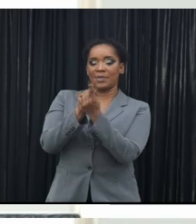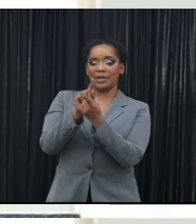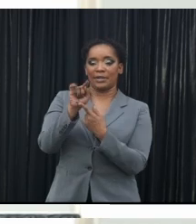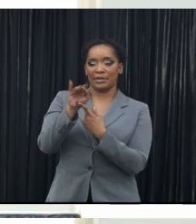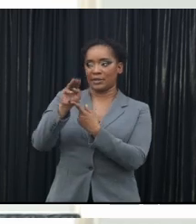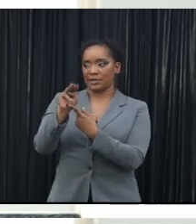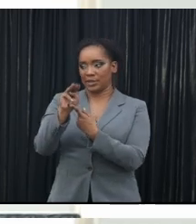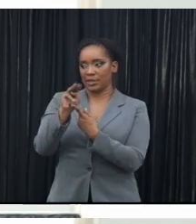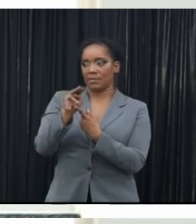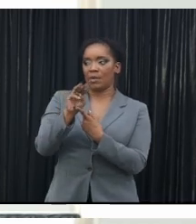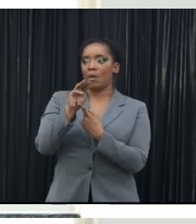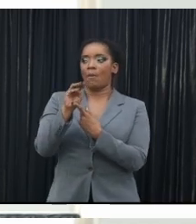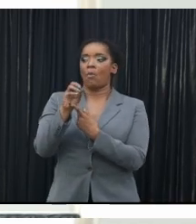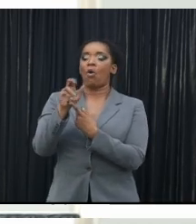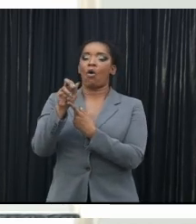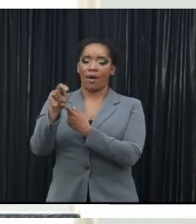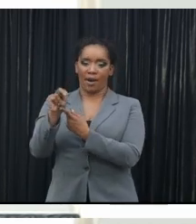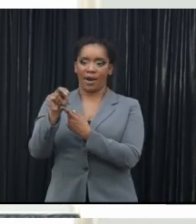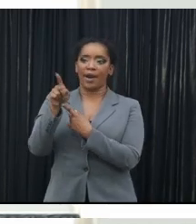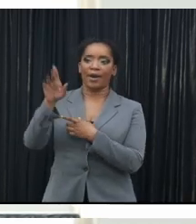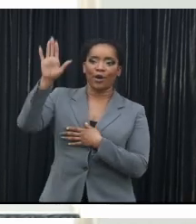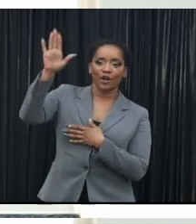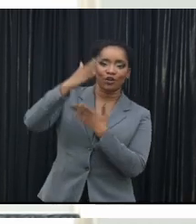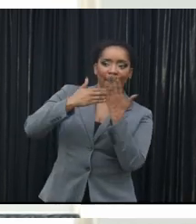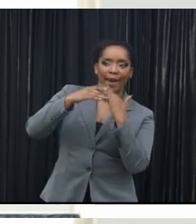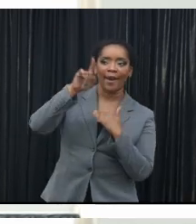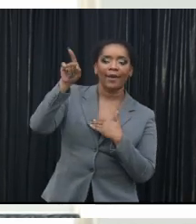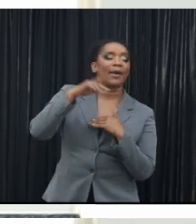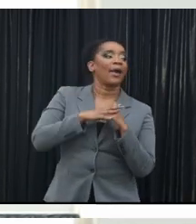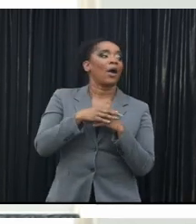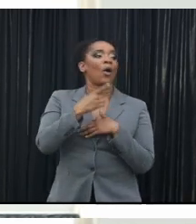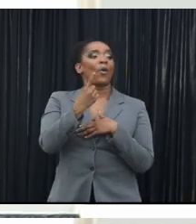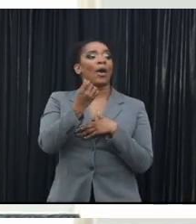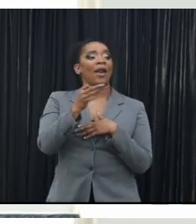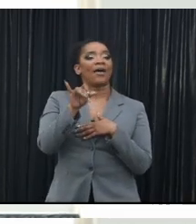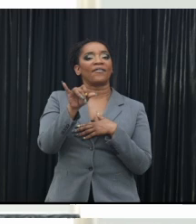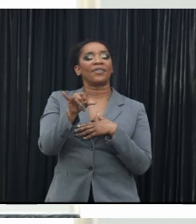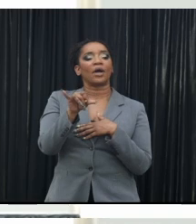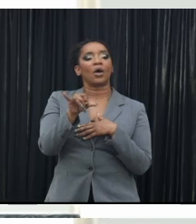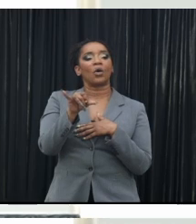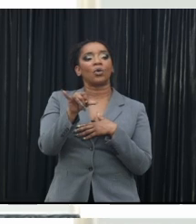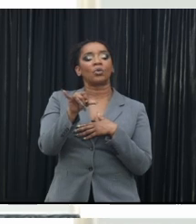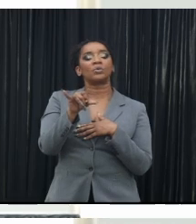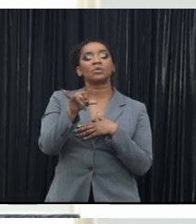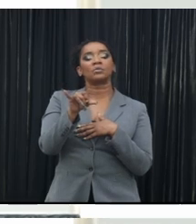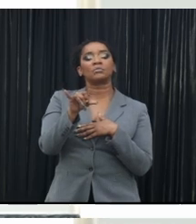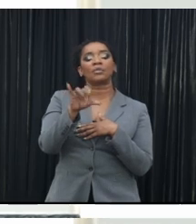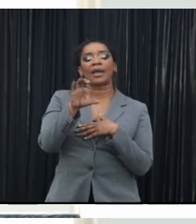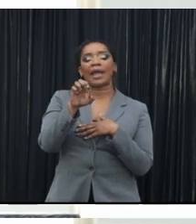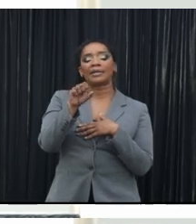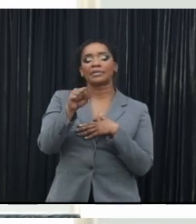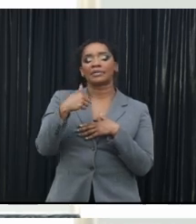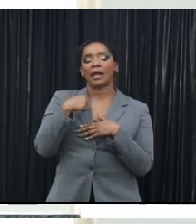housing office in Washington, D.C. If you want to raise your hand, Tim. One of the cases that I pulled up was a case